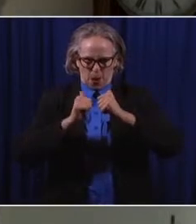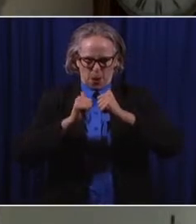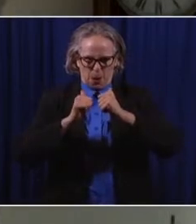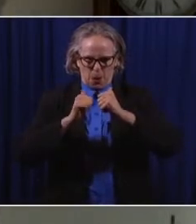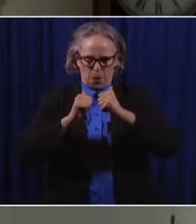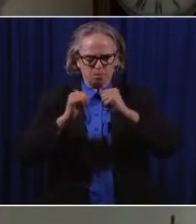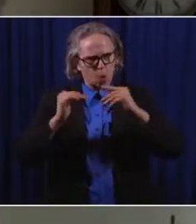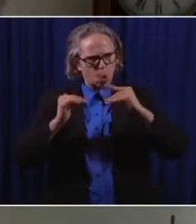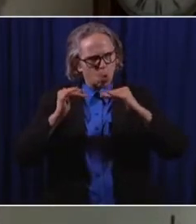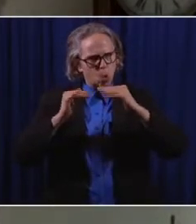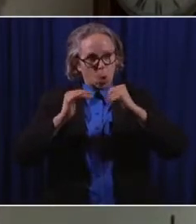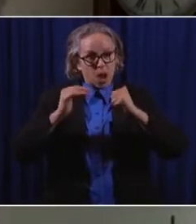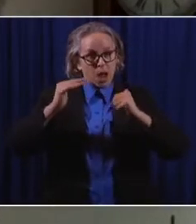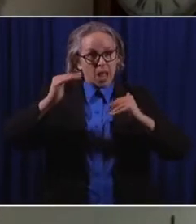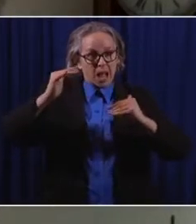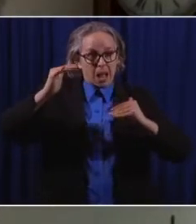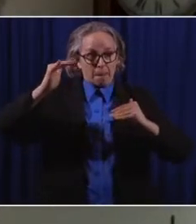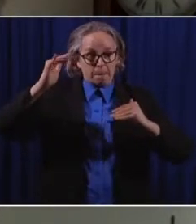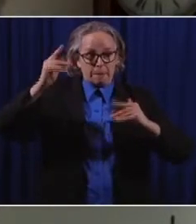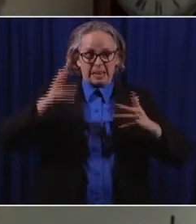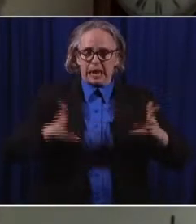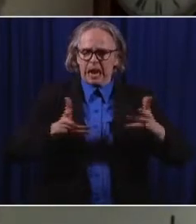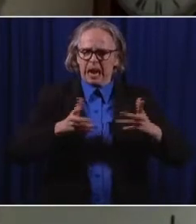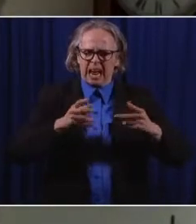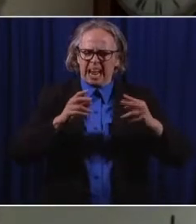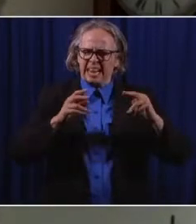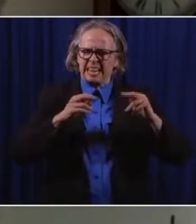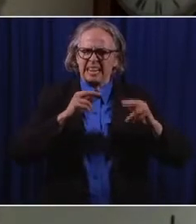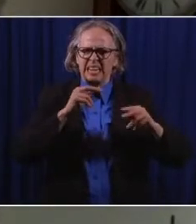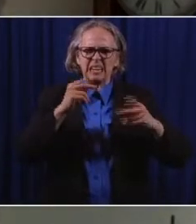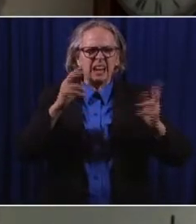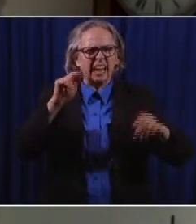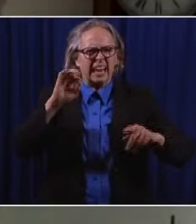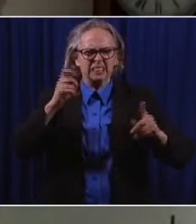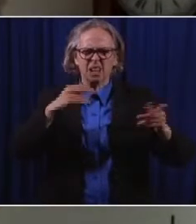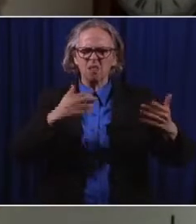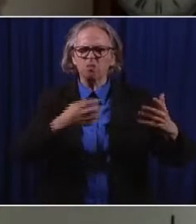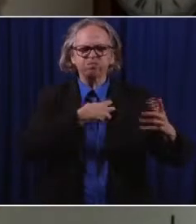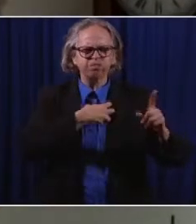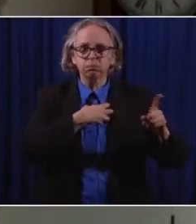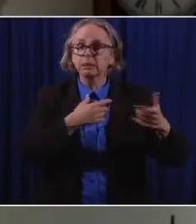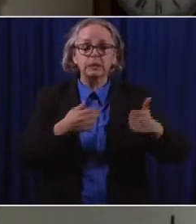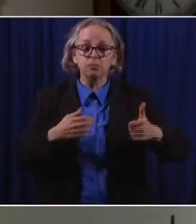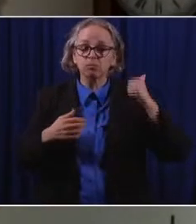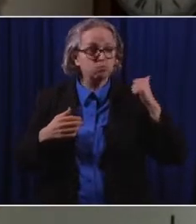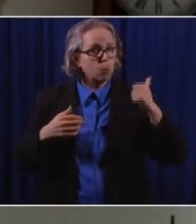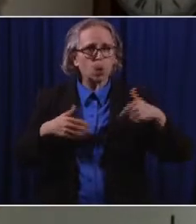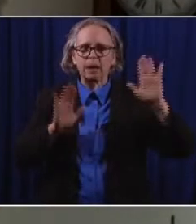that. And, he said, no, I'm not going to do it. I'm not going to do it.